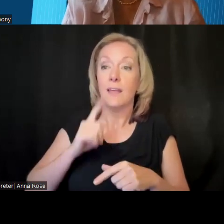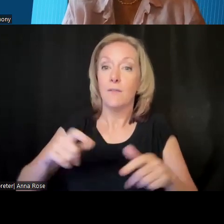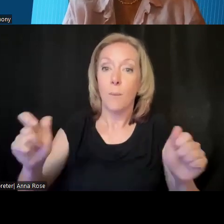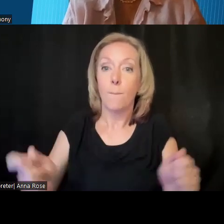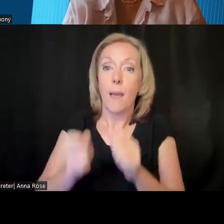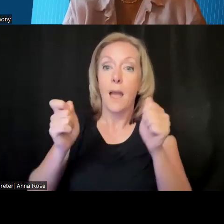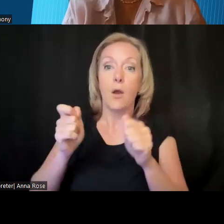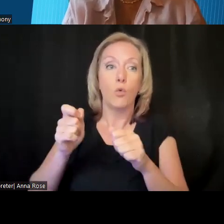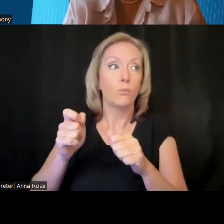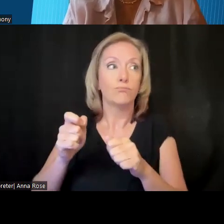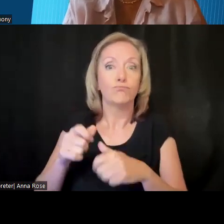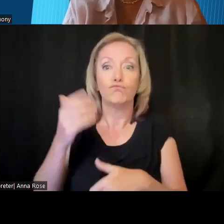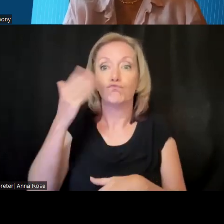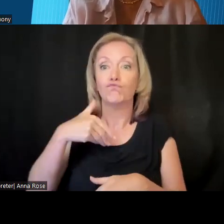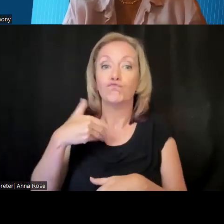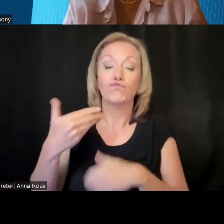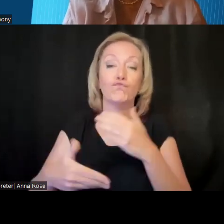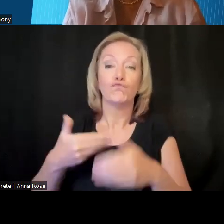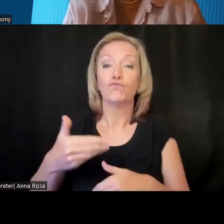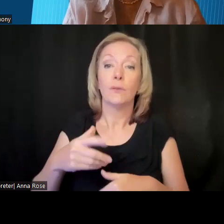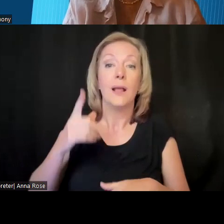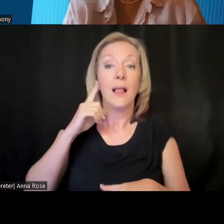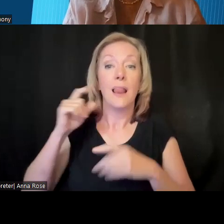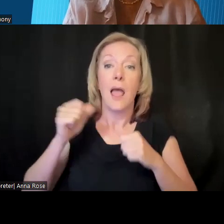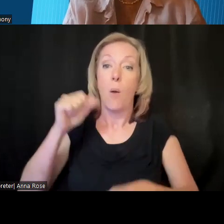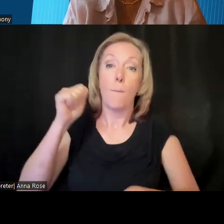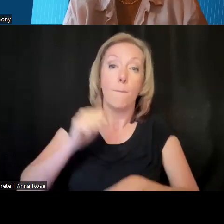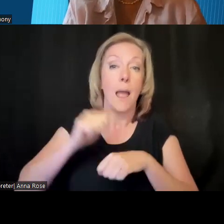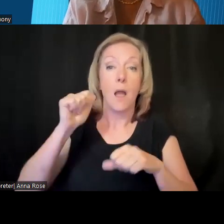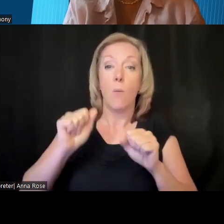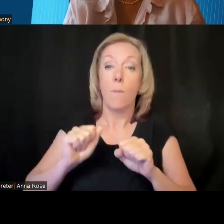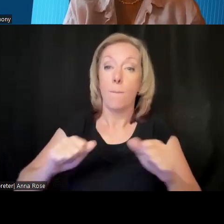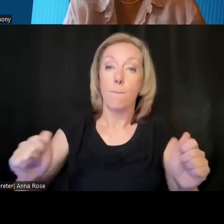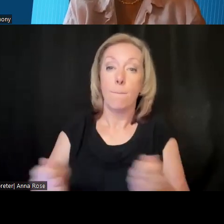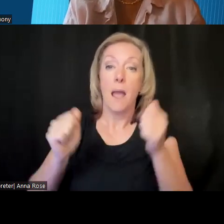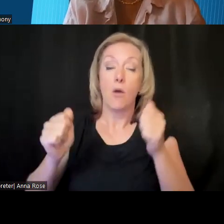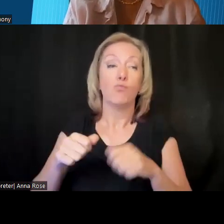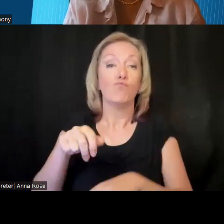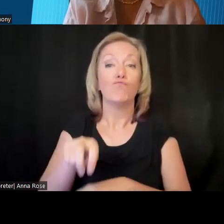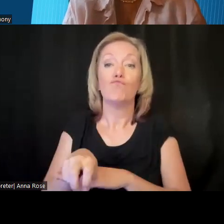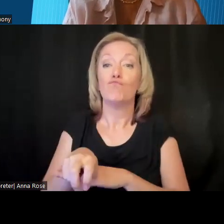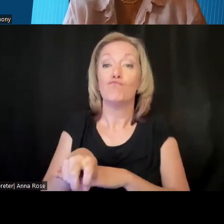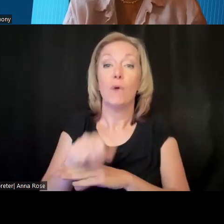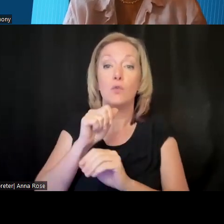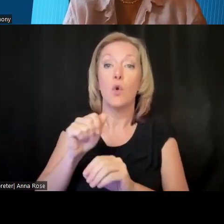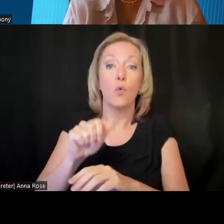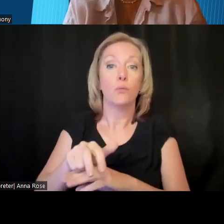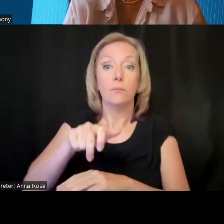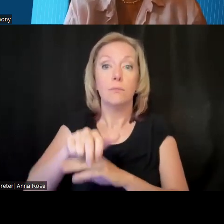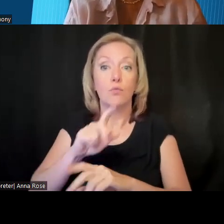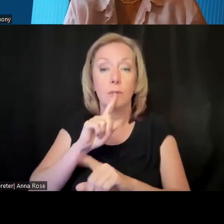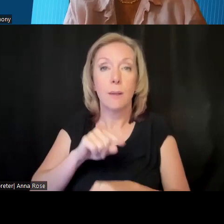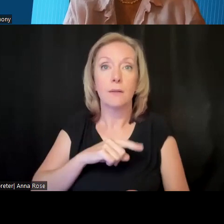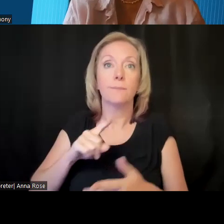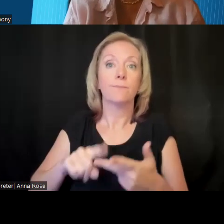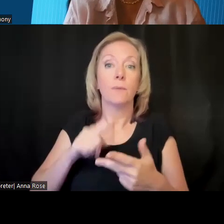of checklists. But this is a kid that something happens that's loud and there's not a startle response. Atypical